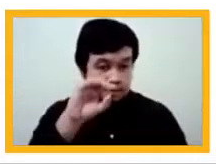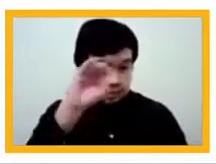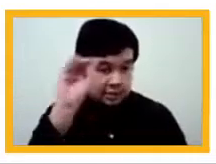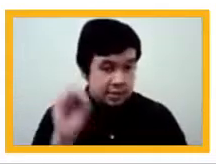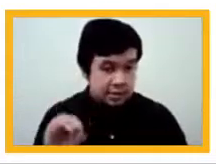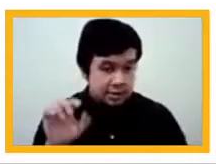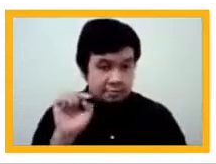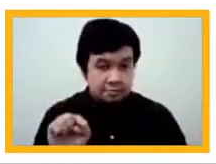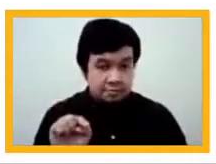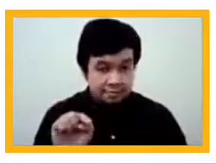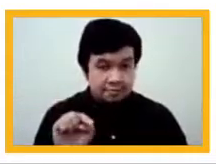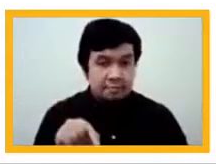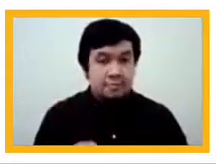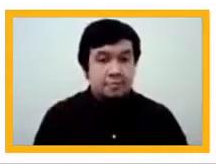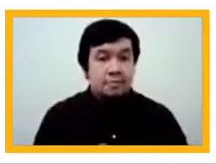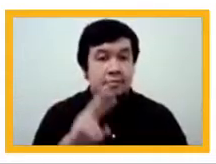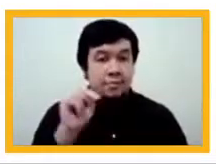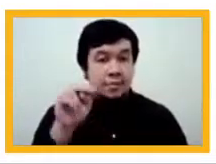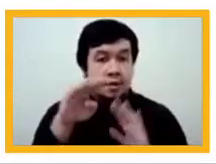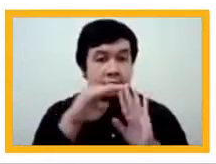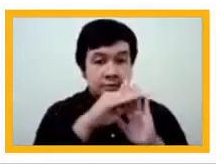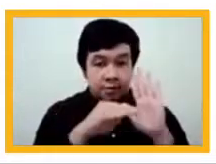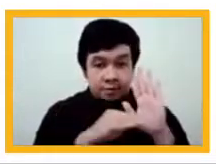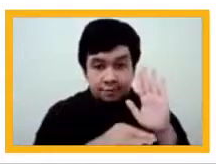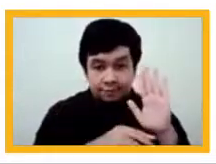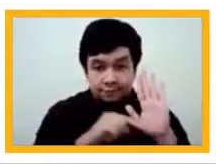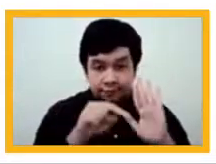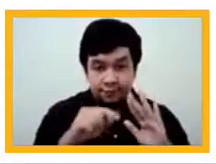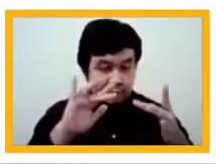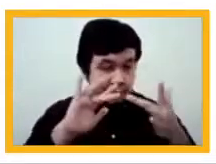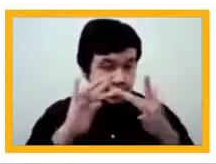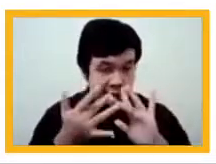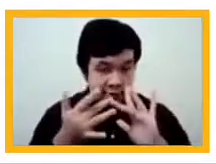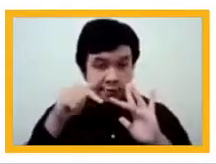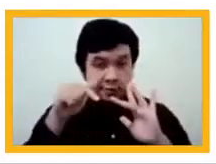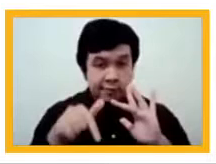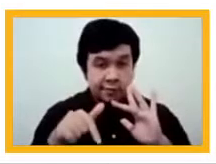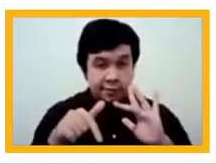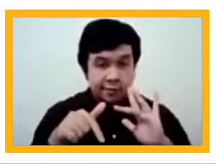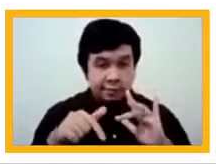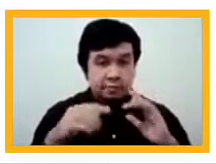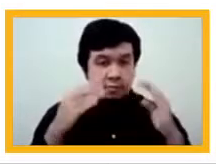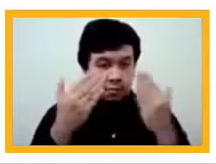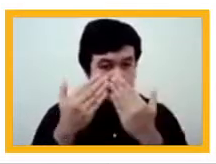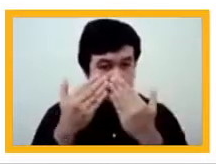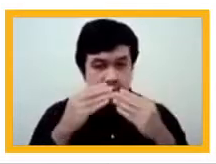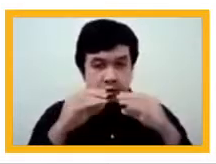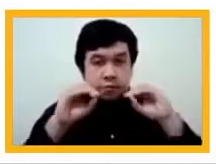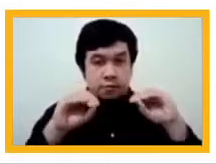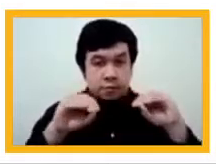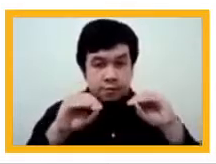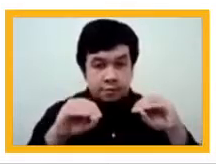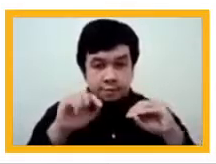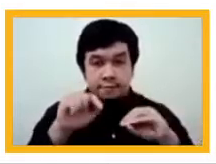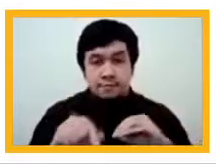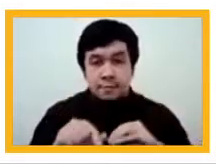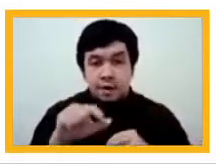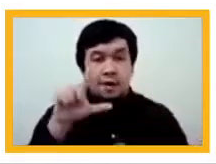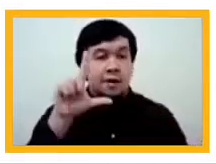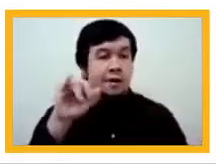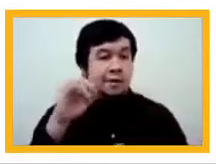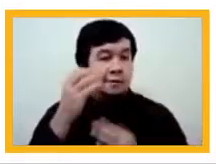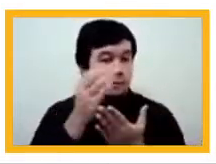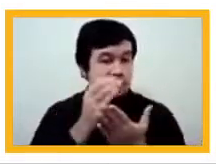online or distance education courses to be implemented in their university. So from